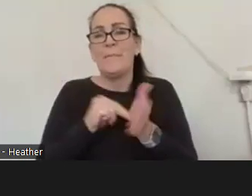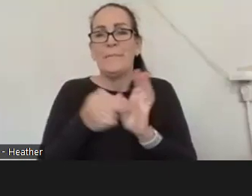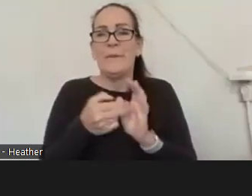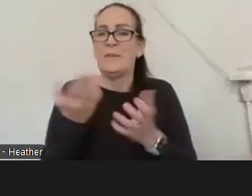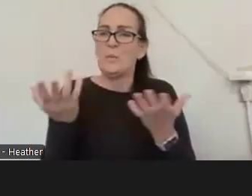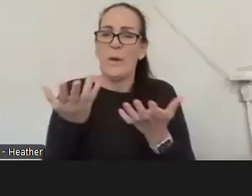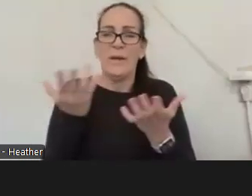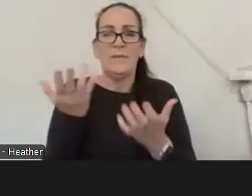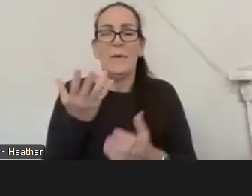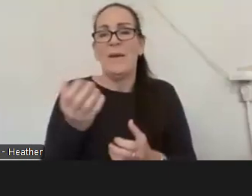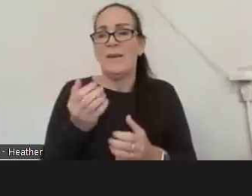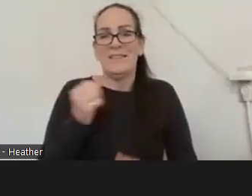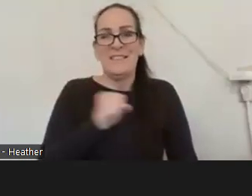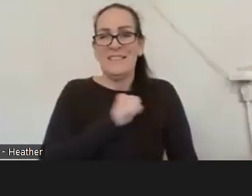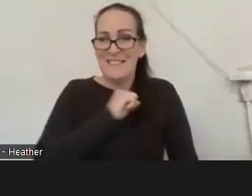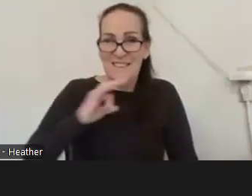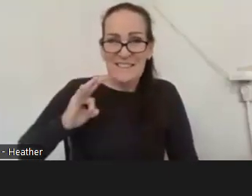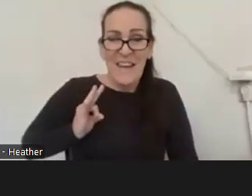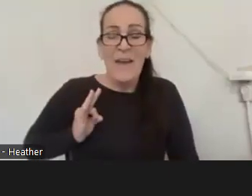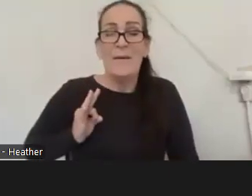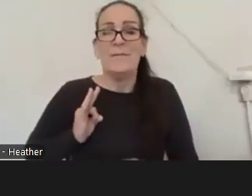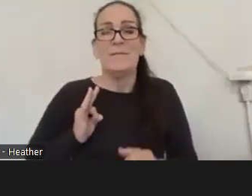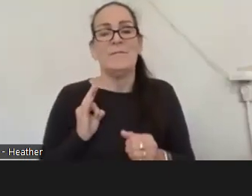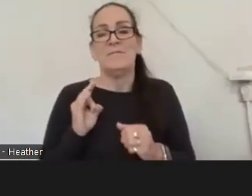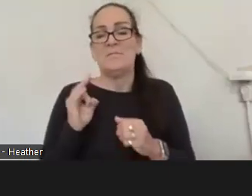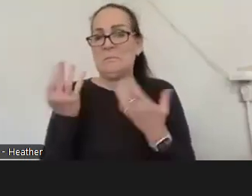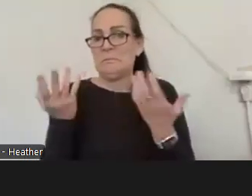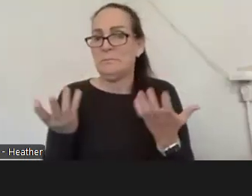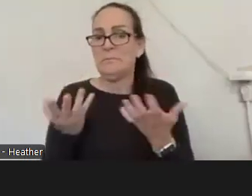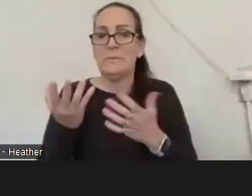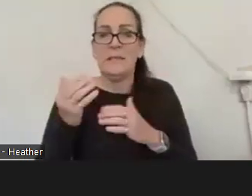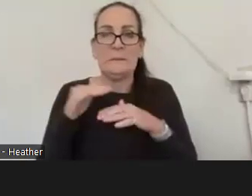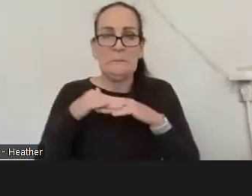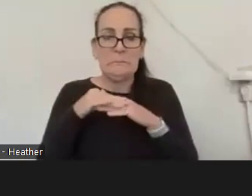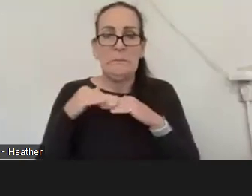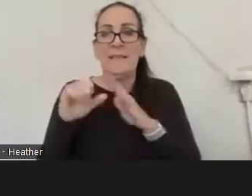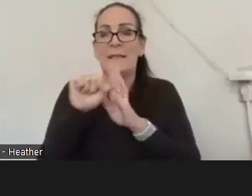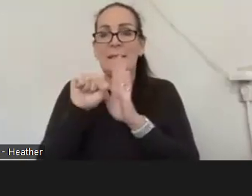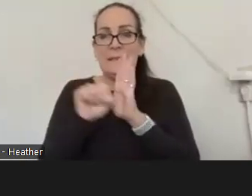We haven't, of course, received, with very few exceptions, our state funding has